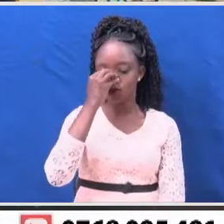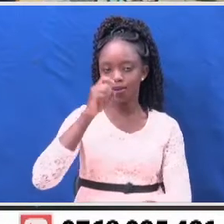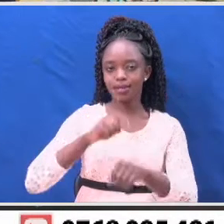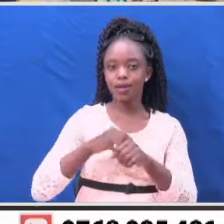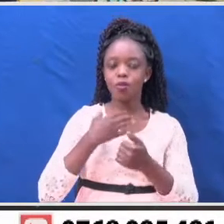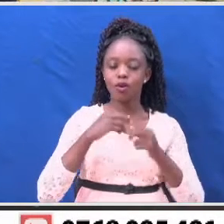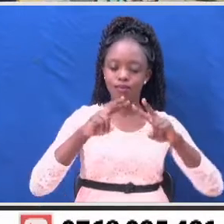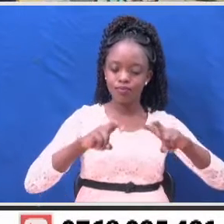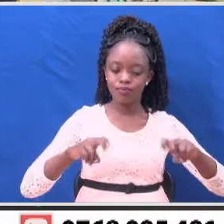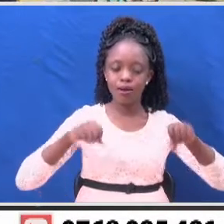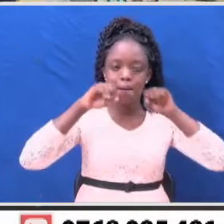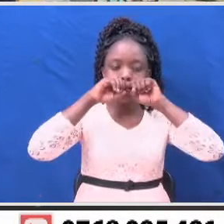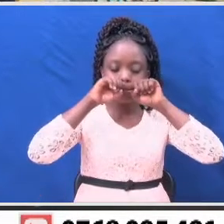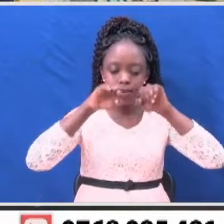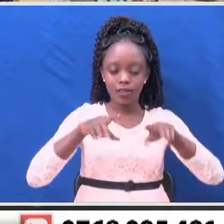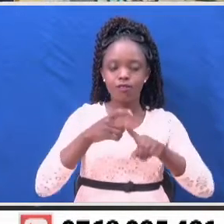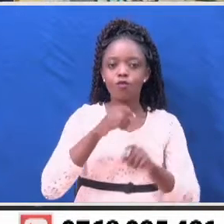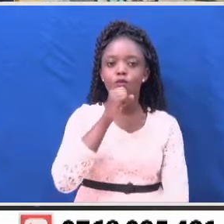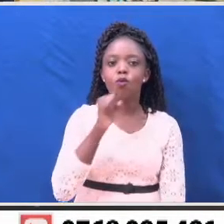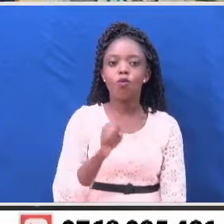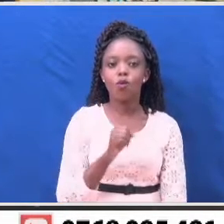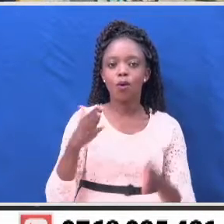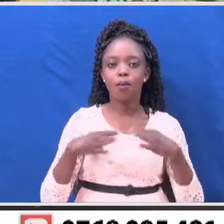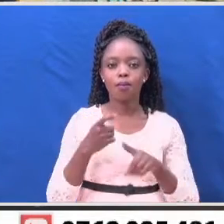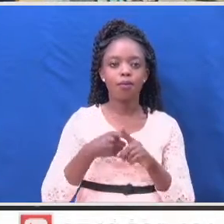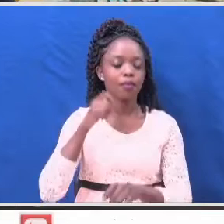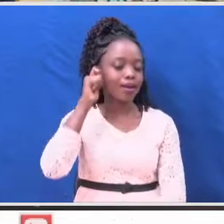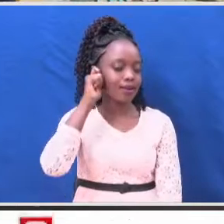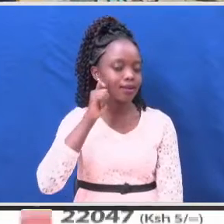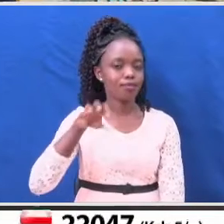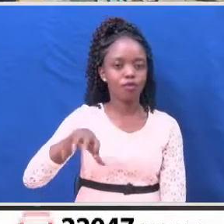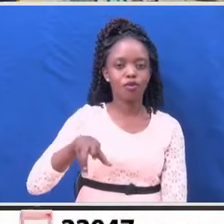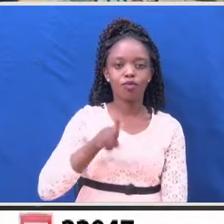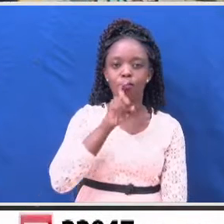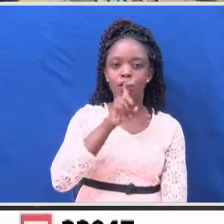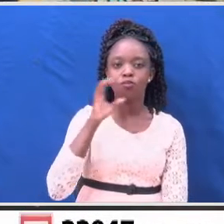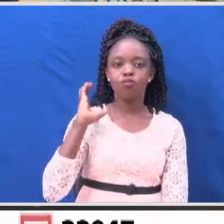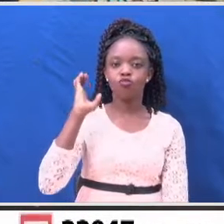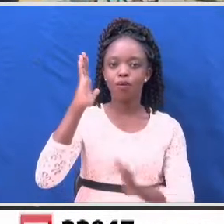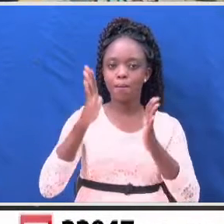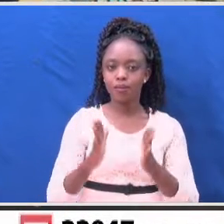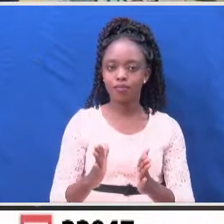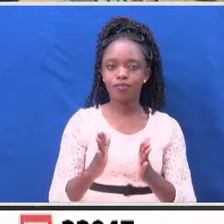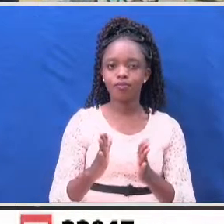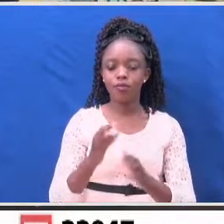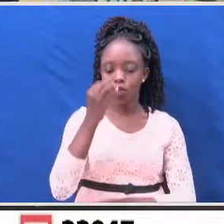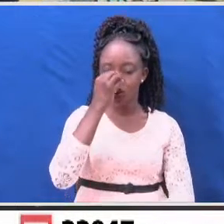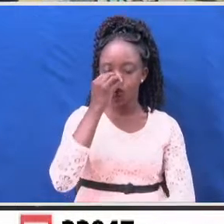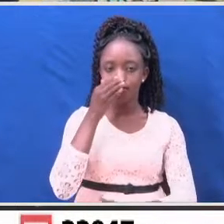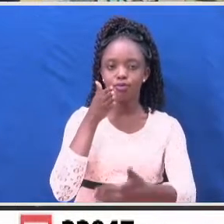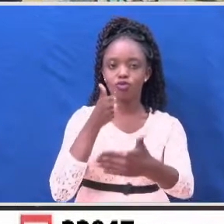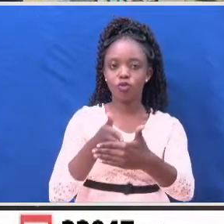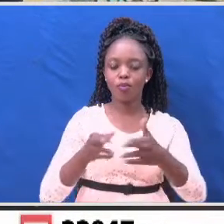seek blessings from Talai clan elders in Nandi County. The KANU chairman was confronted by Ruto supporters